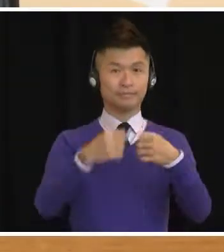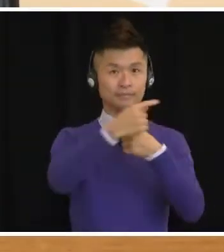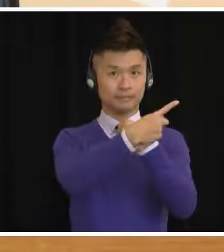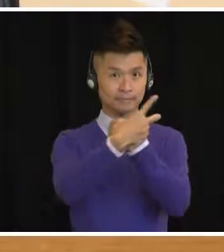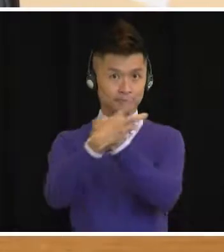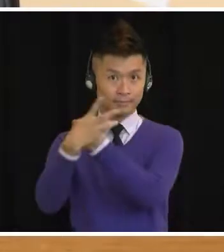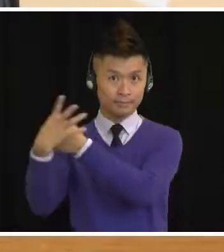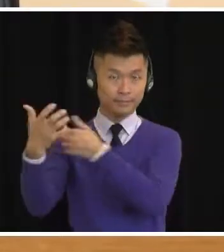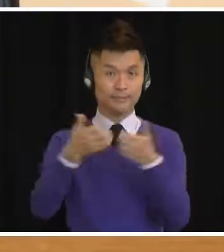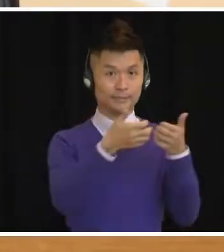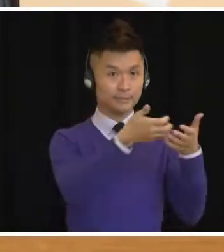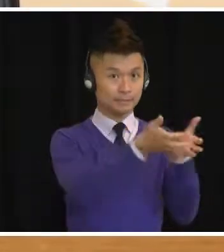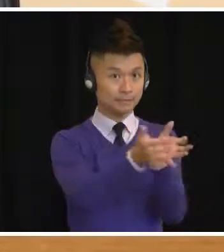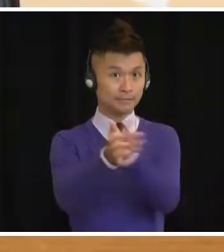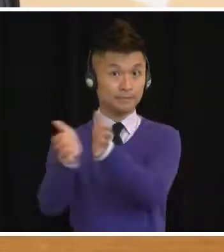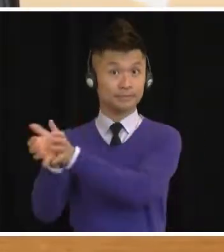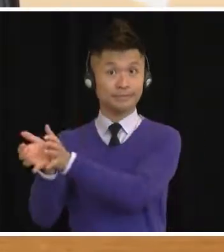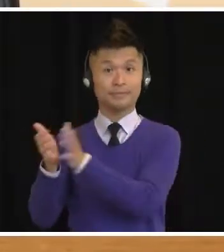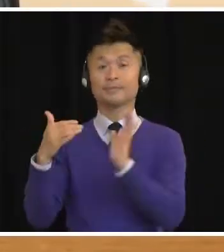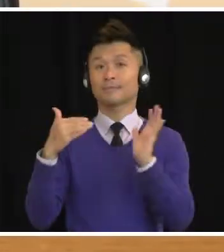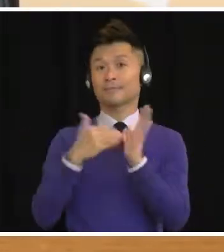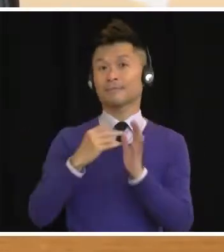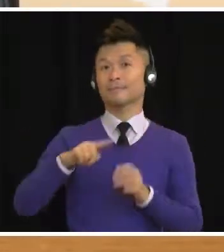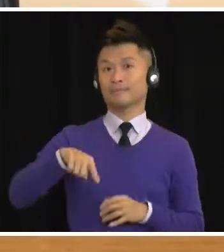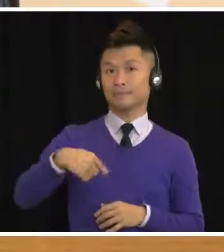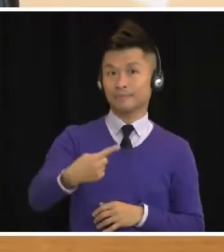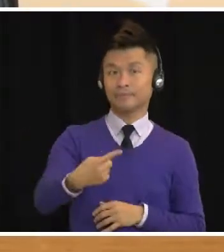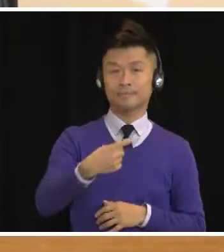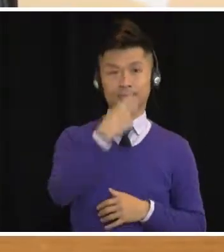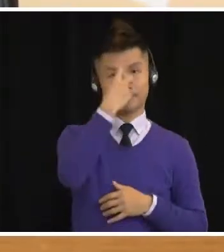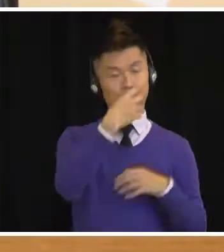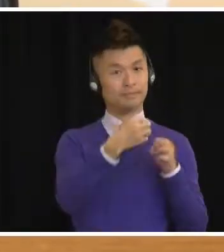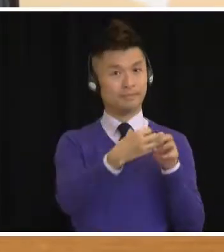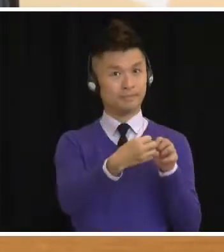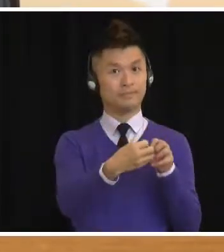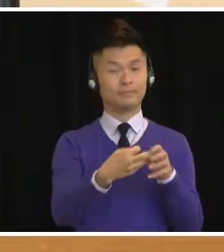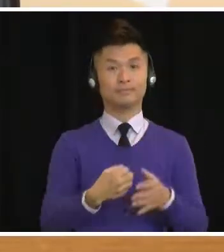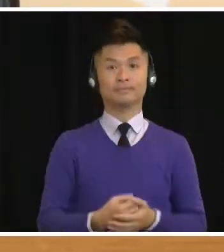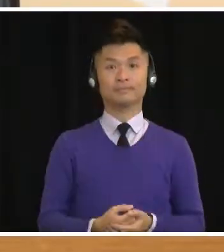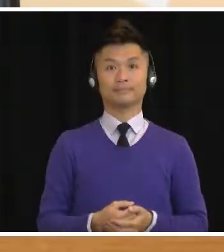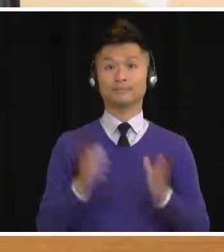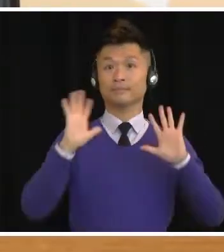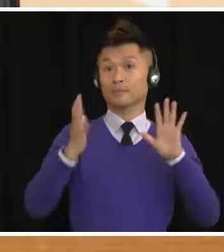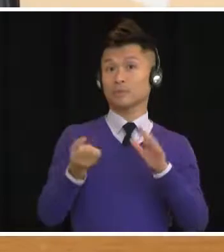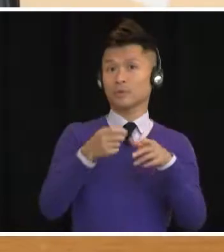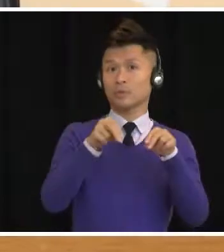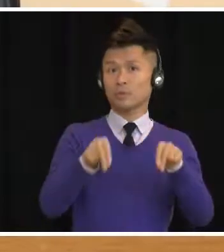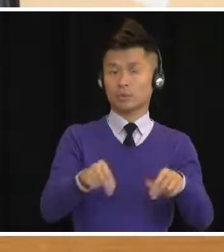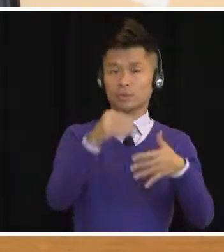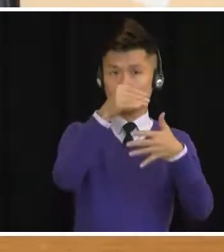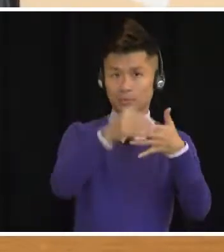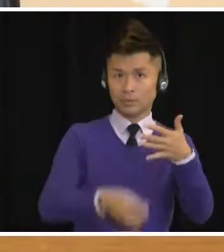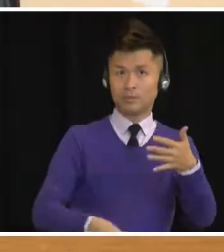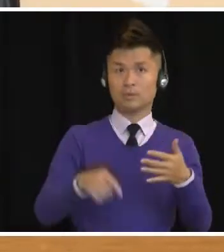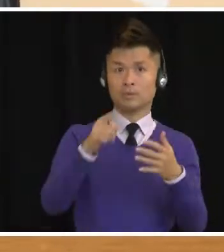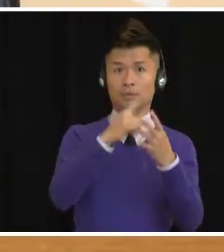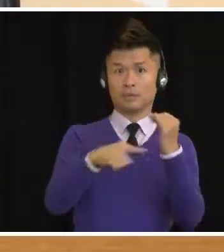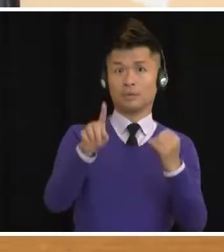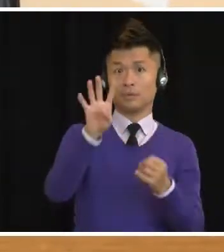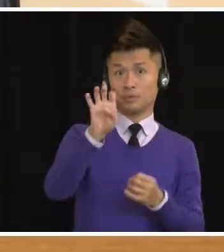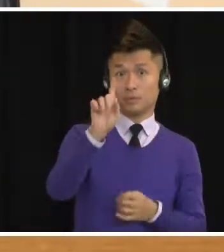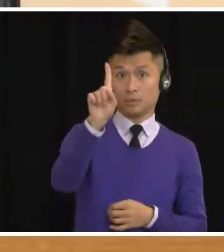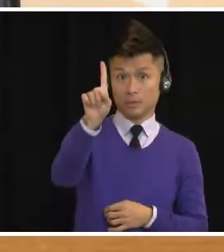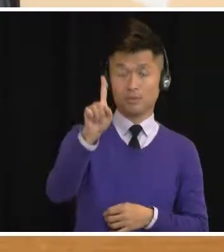in the Convention. The Committee on the Rights of the Child has clustered the articles